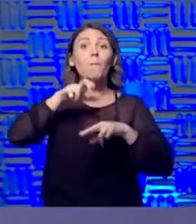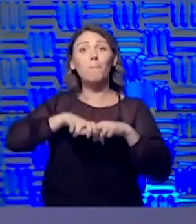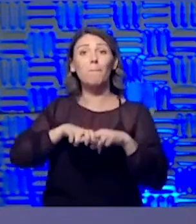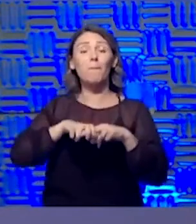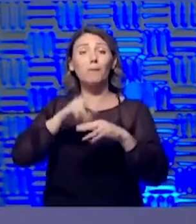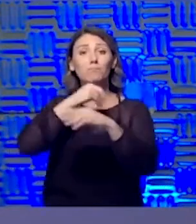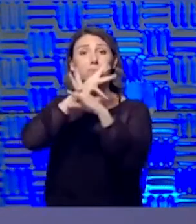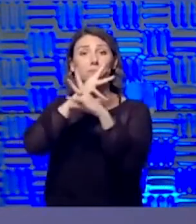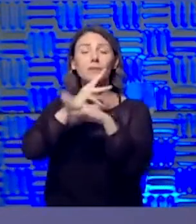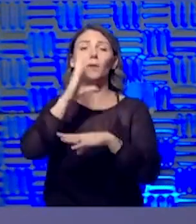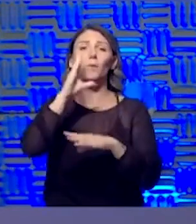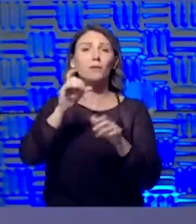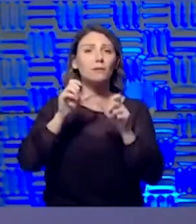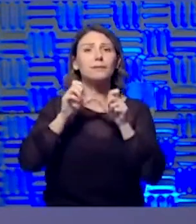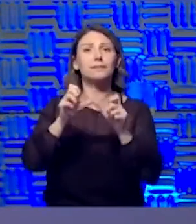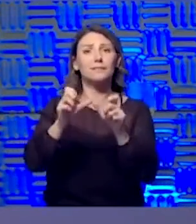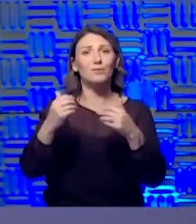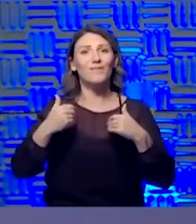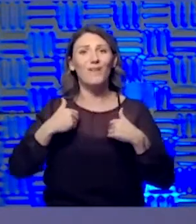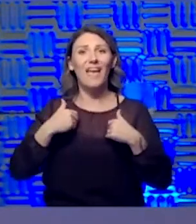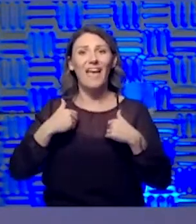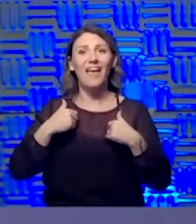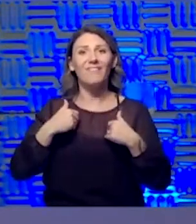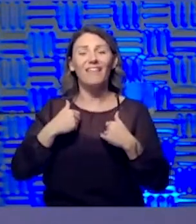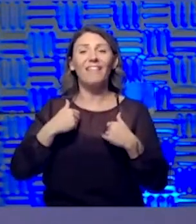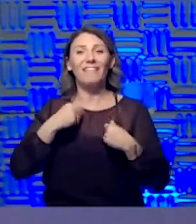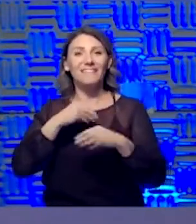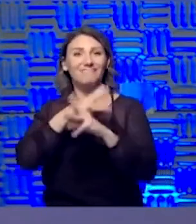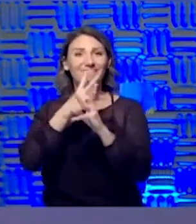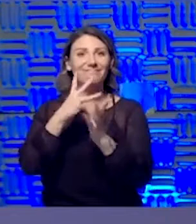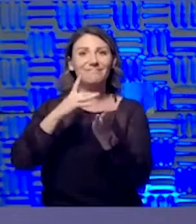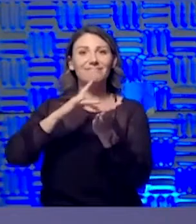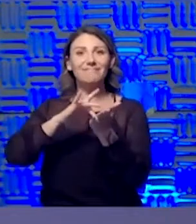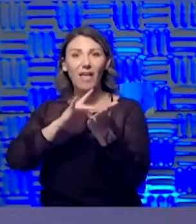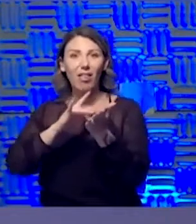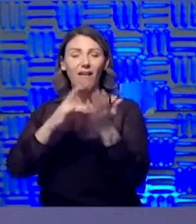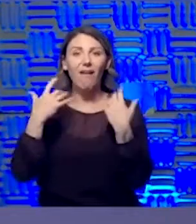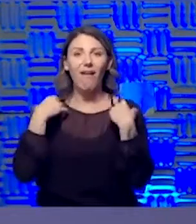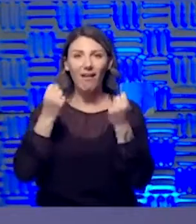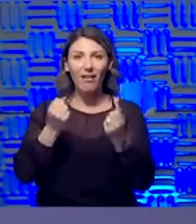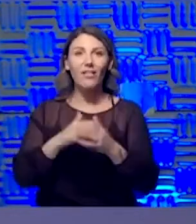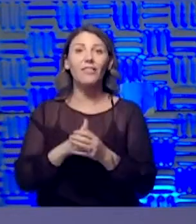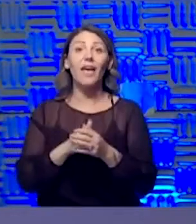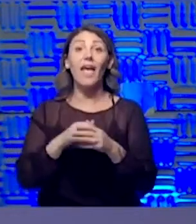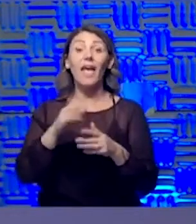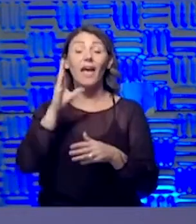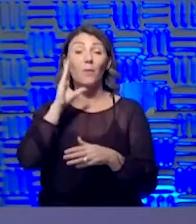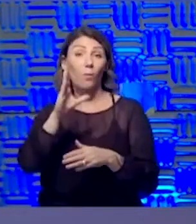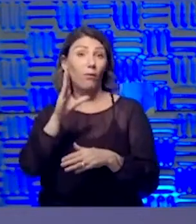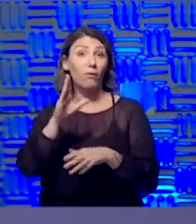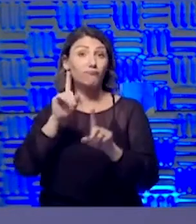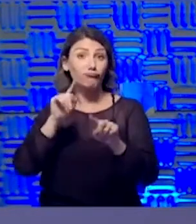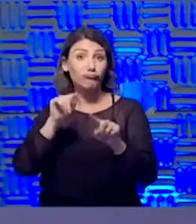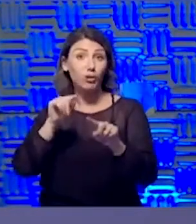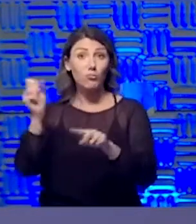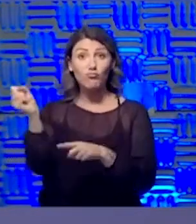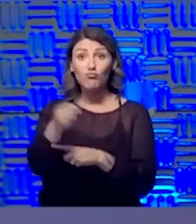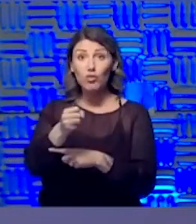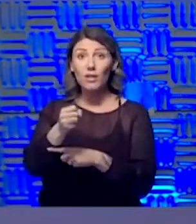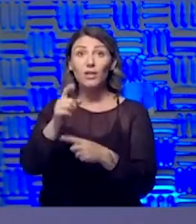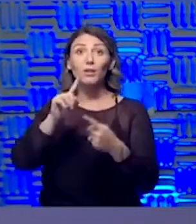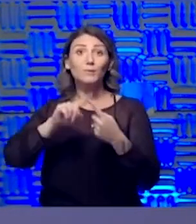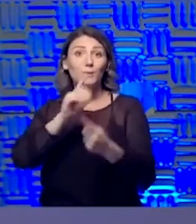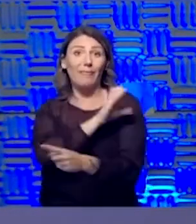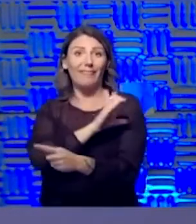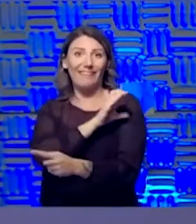and we'll continue to have those visits in addition to bringing some of those patients back into the ambulatory areas, the